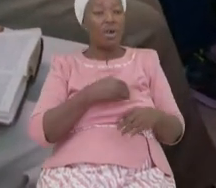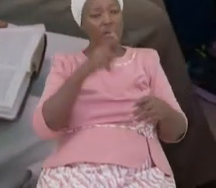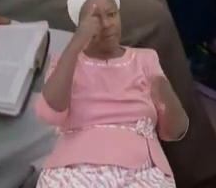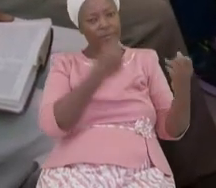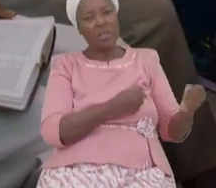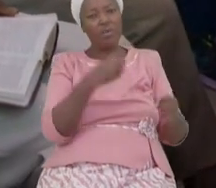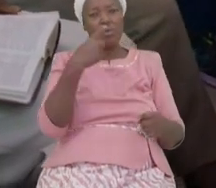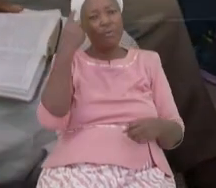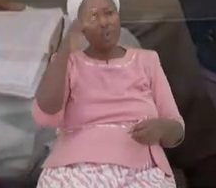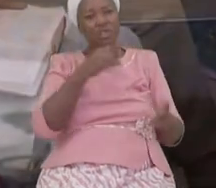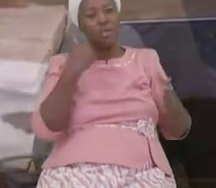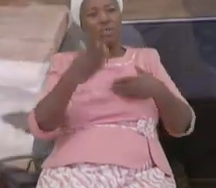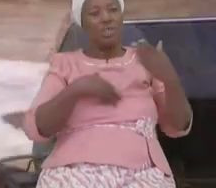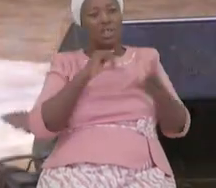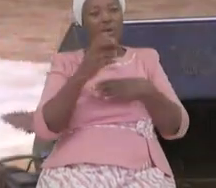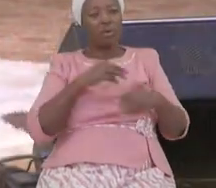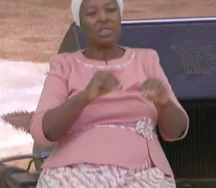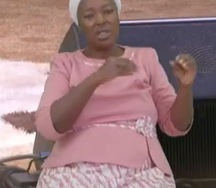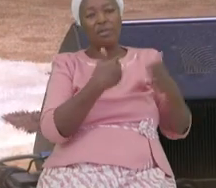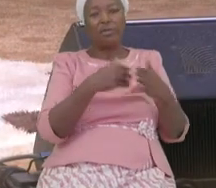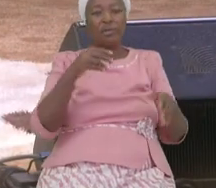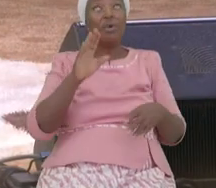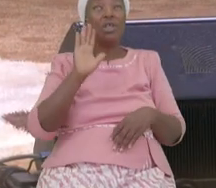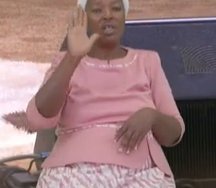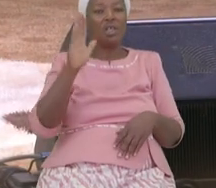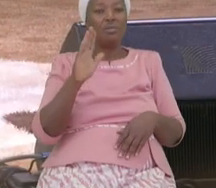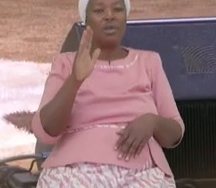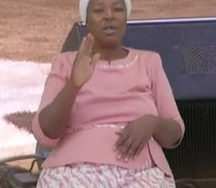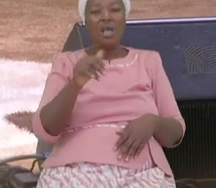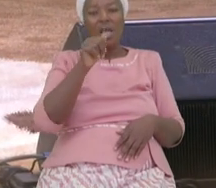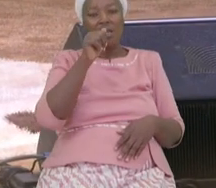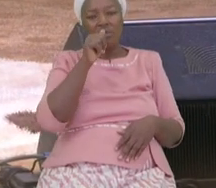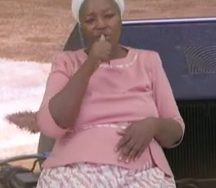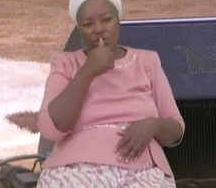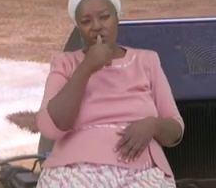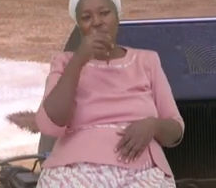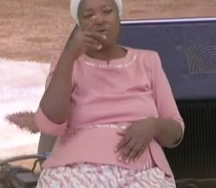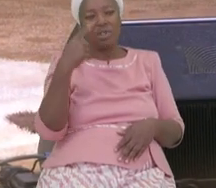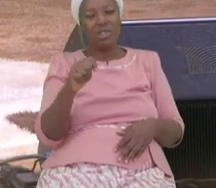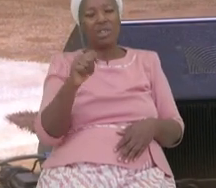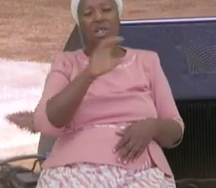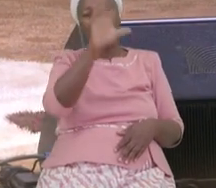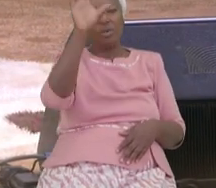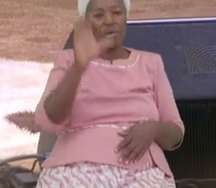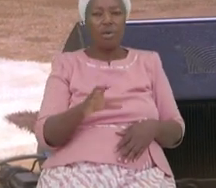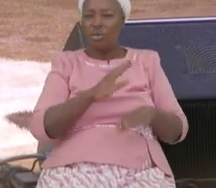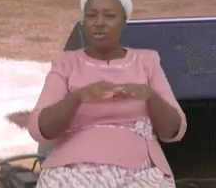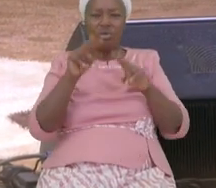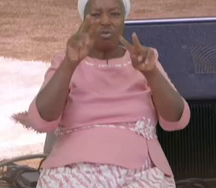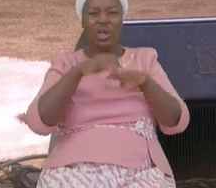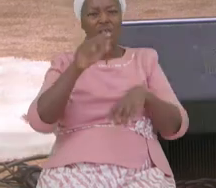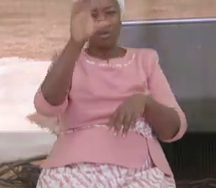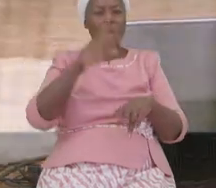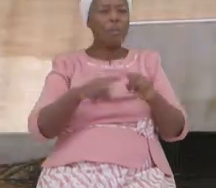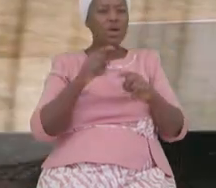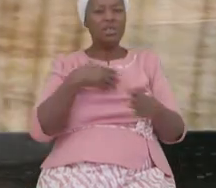the joy that was set before him endured the cross. Don't look at the cross. Look at the